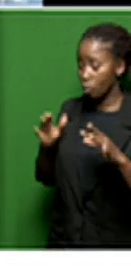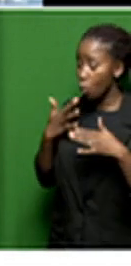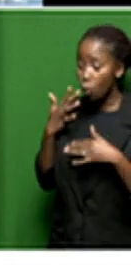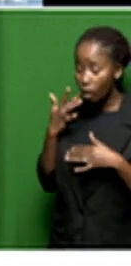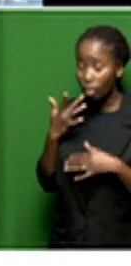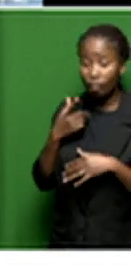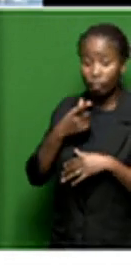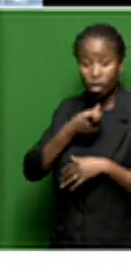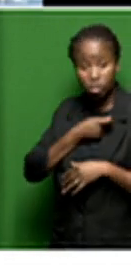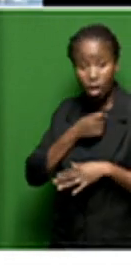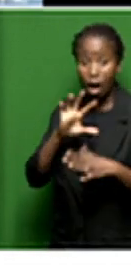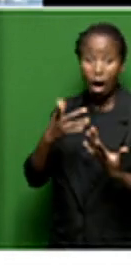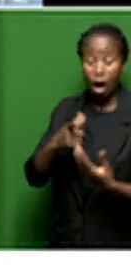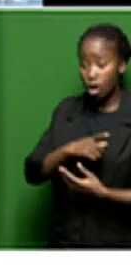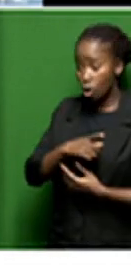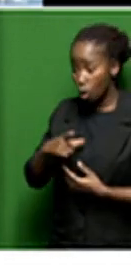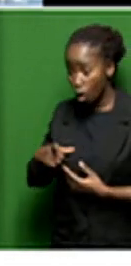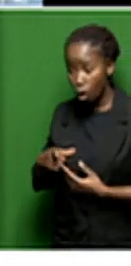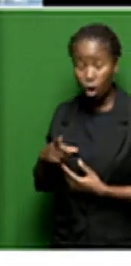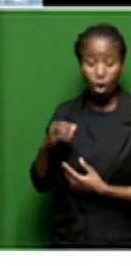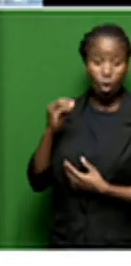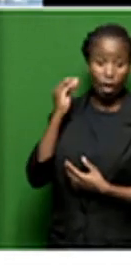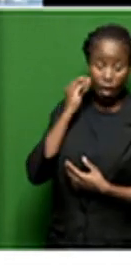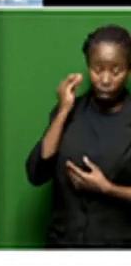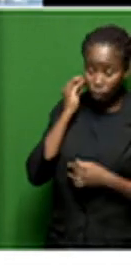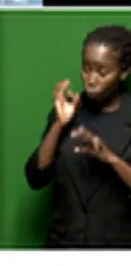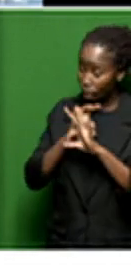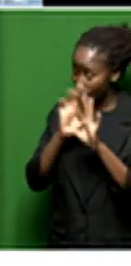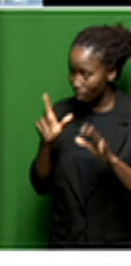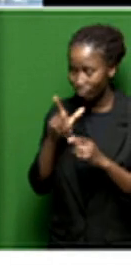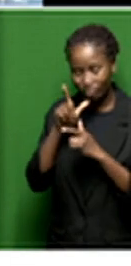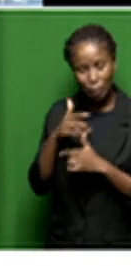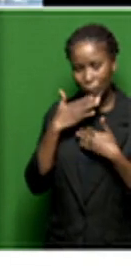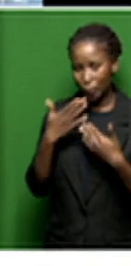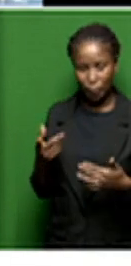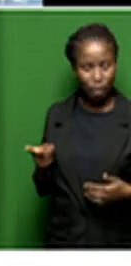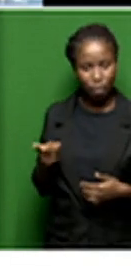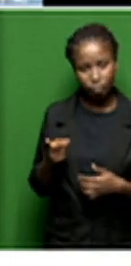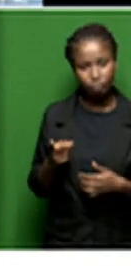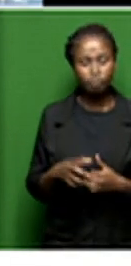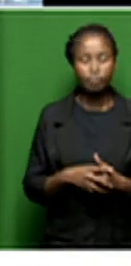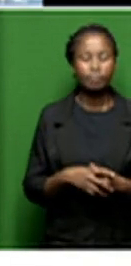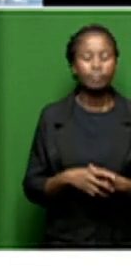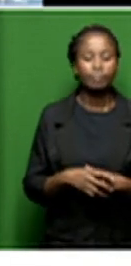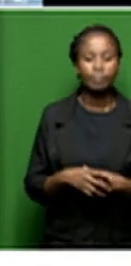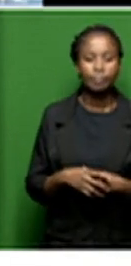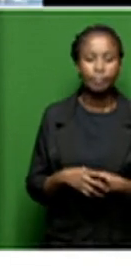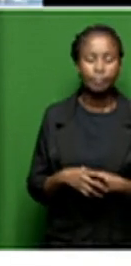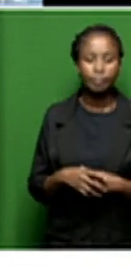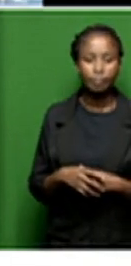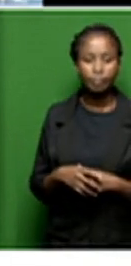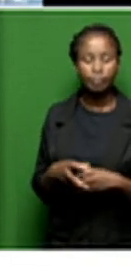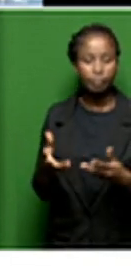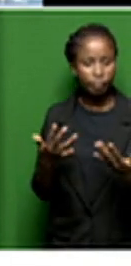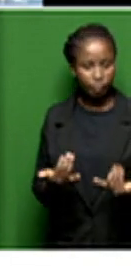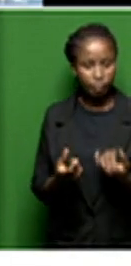open, how long they're going to be open, where they are. Often we have a situation where the